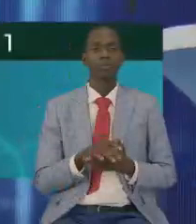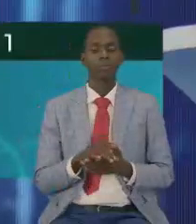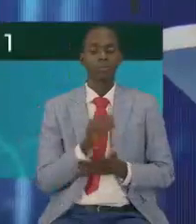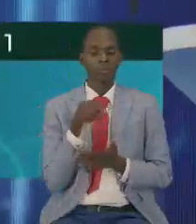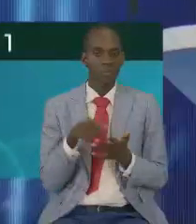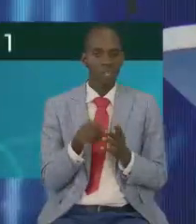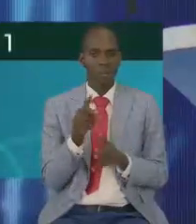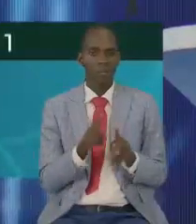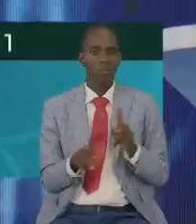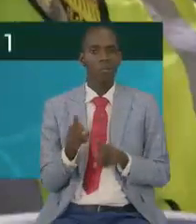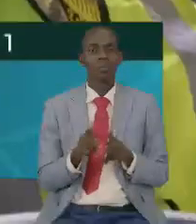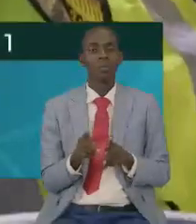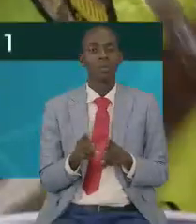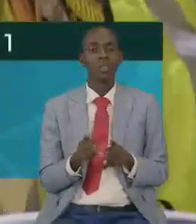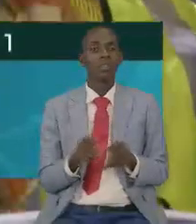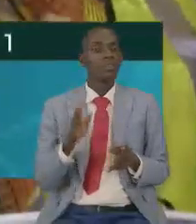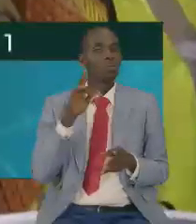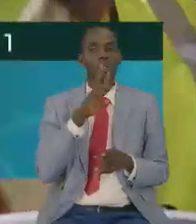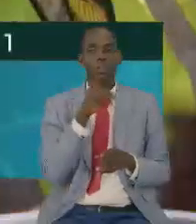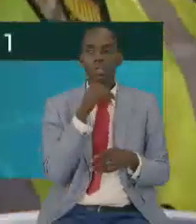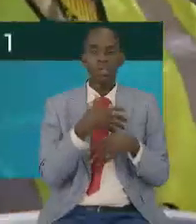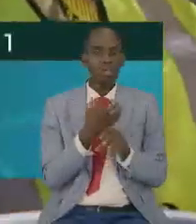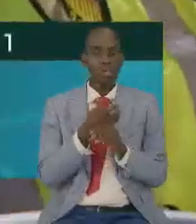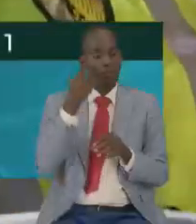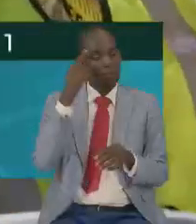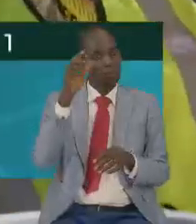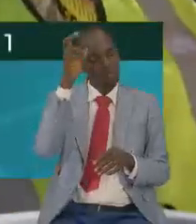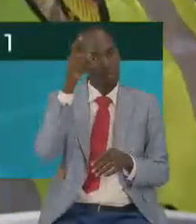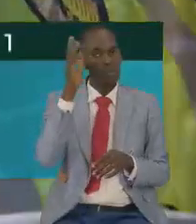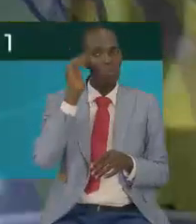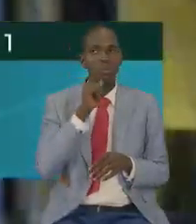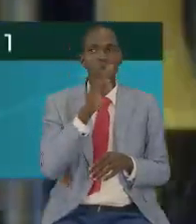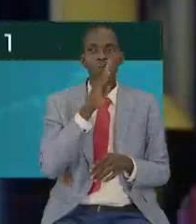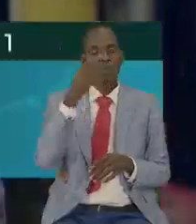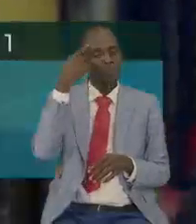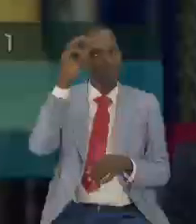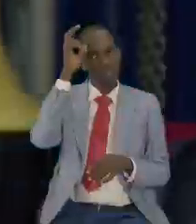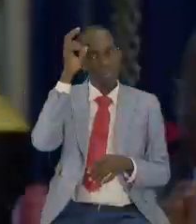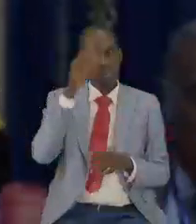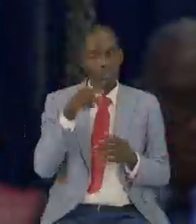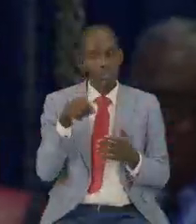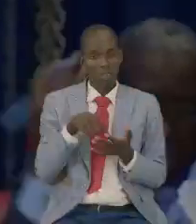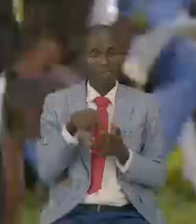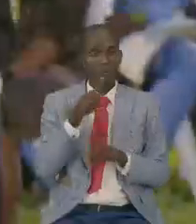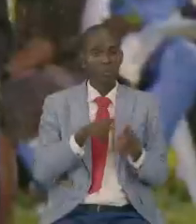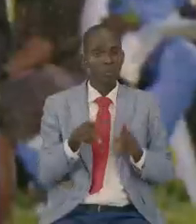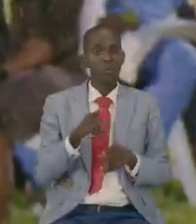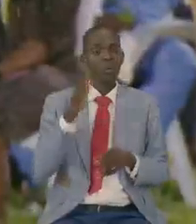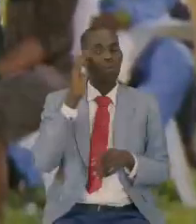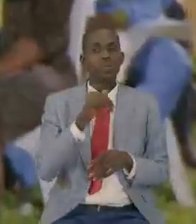you will not be for Satan. These people, they'll not be for rituals, you'll not be for